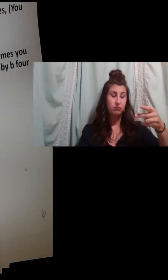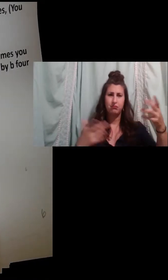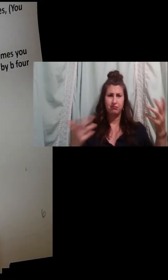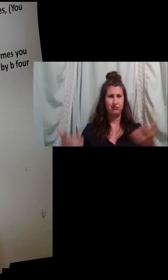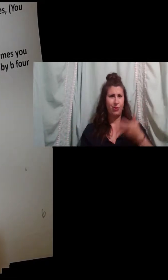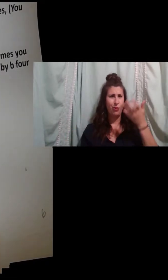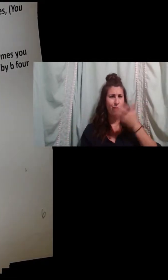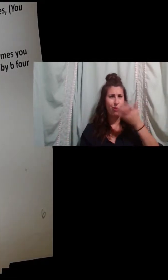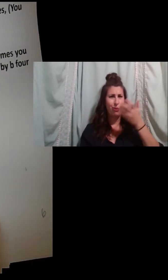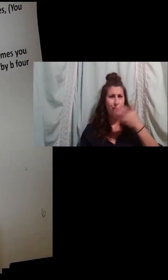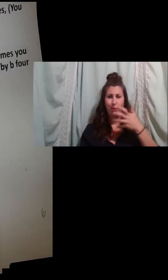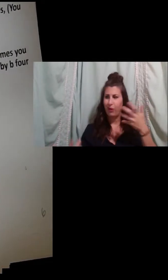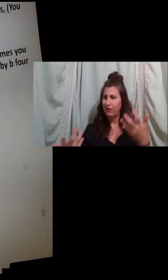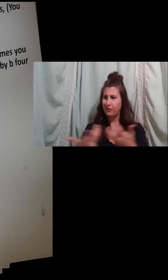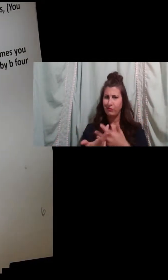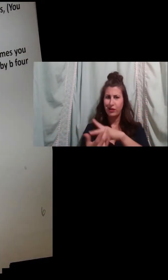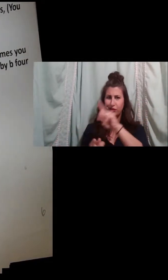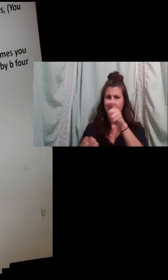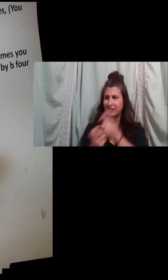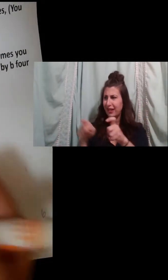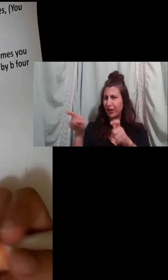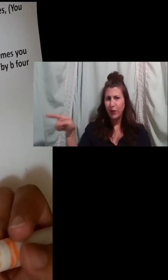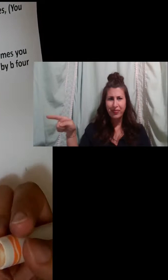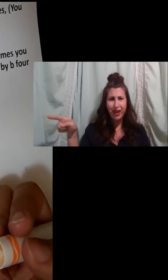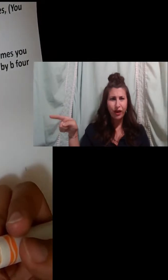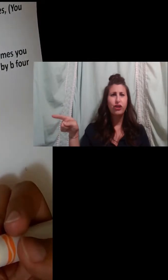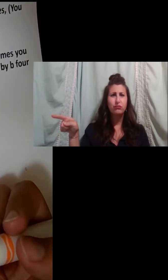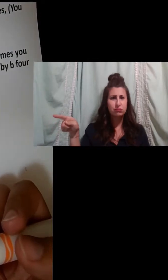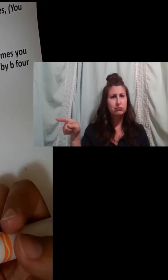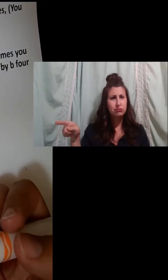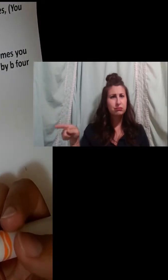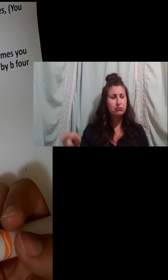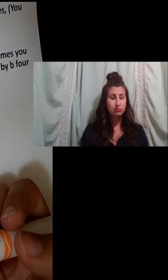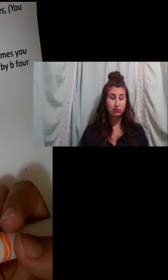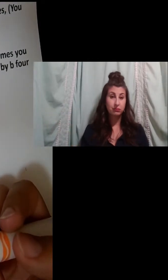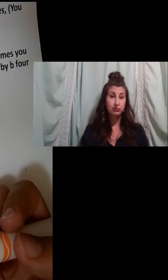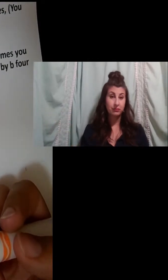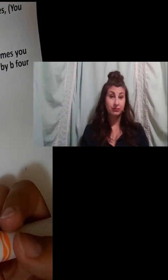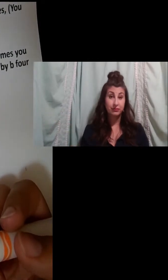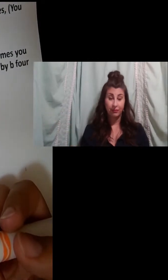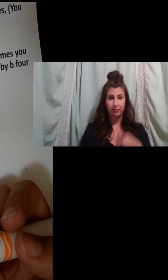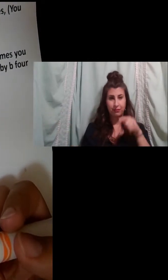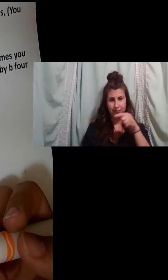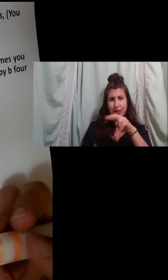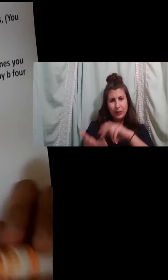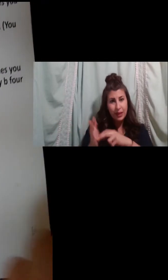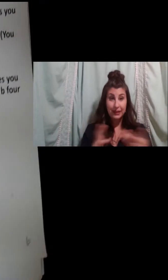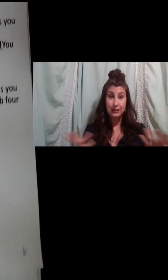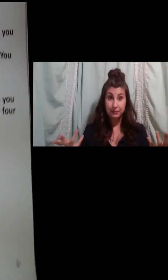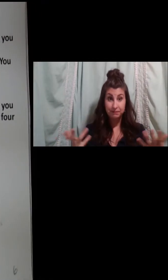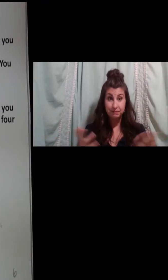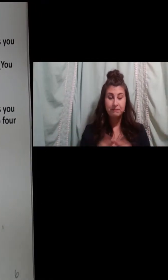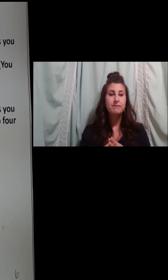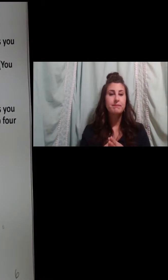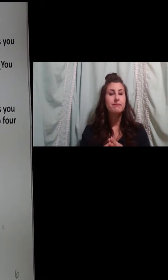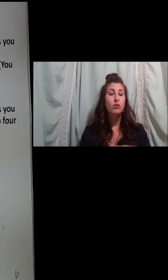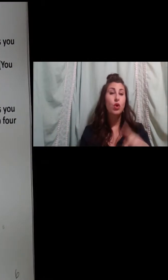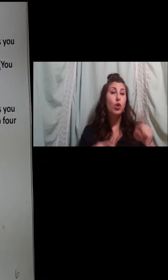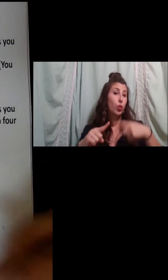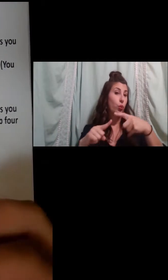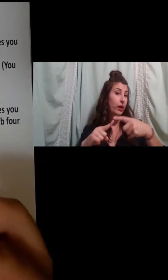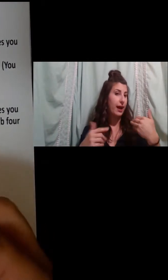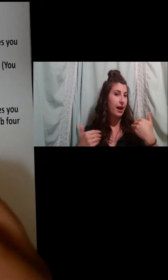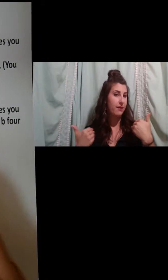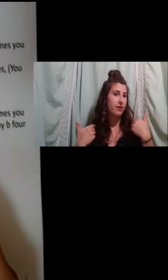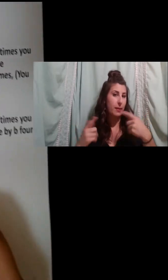one. Whoa, this matches exactly right here. Okay, that's what that is. So